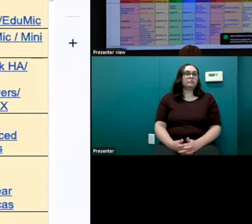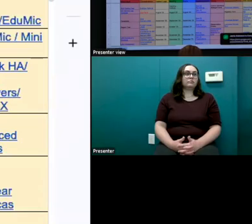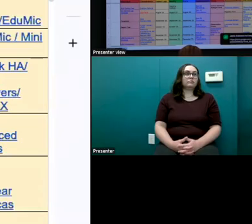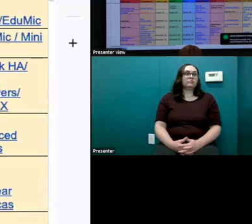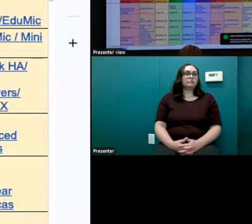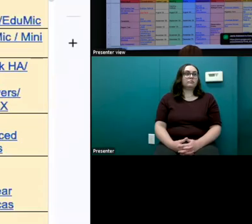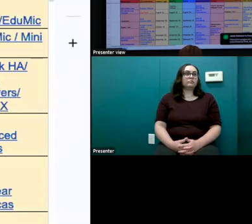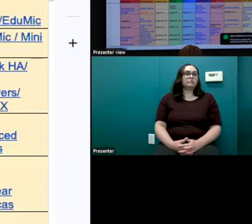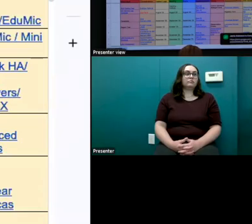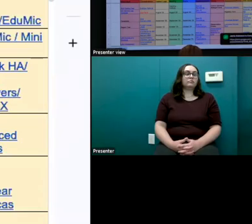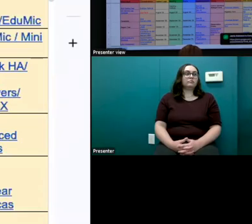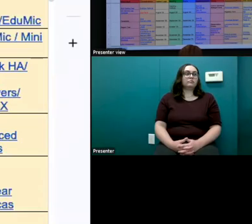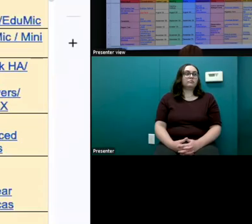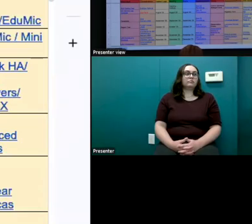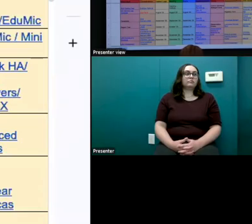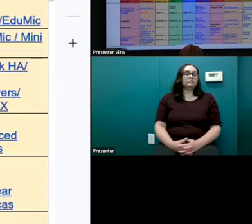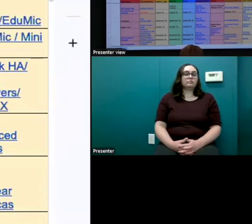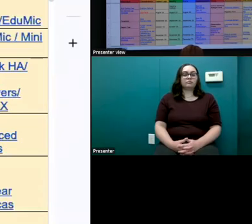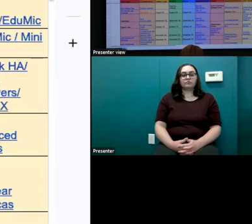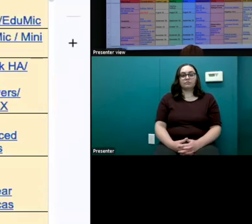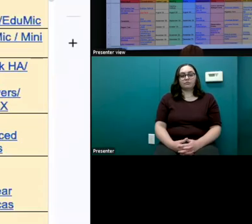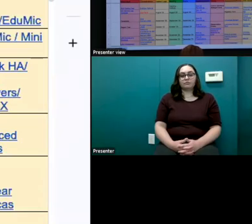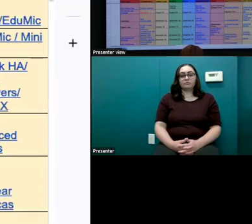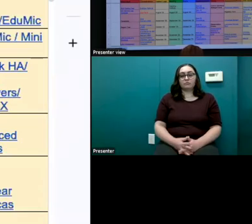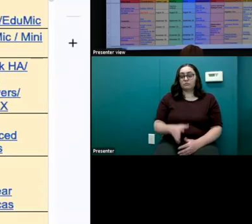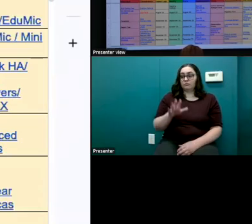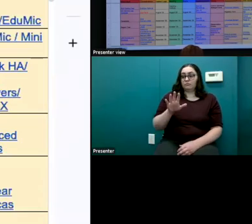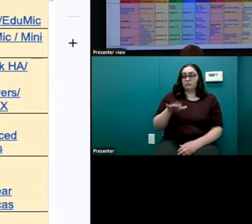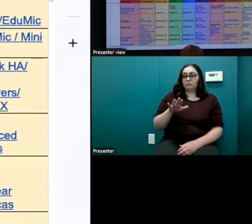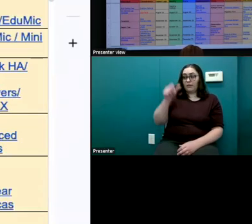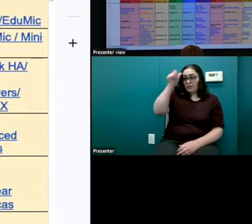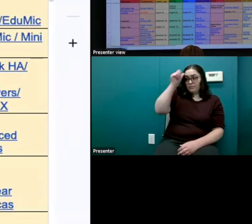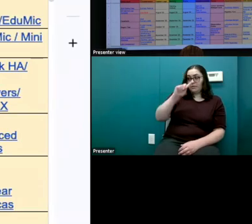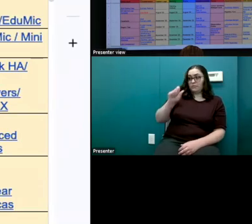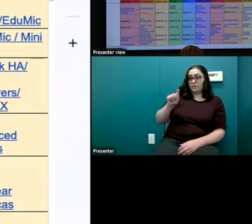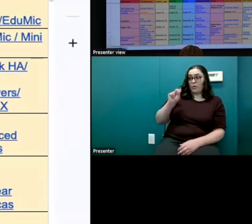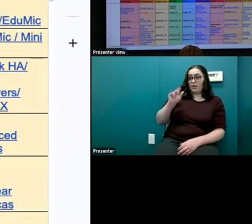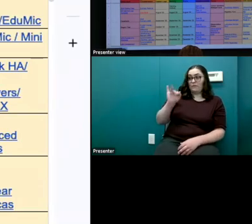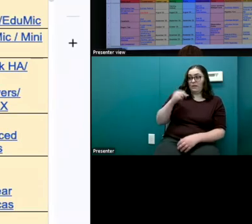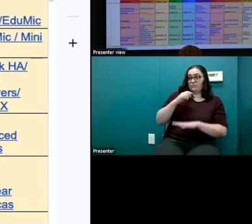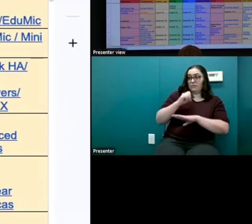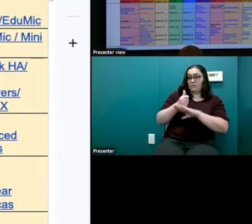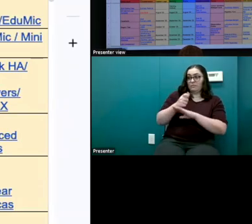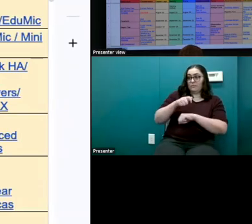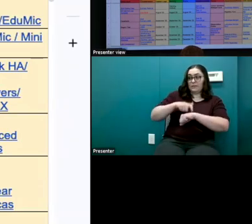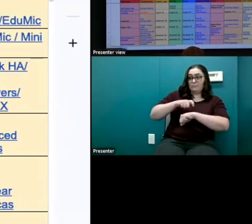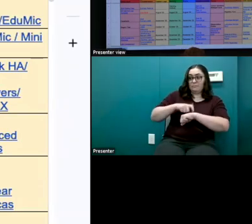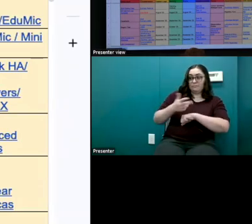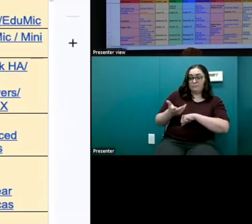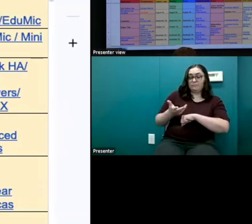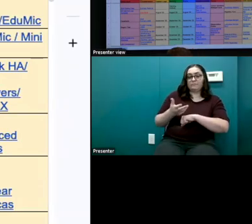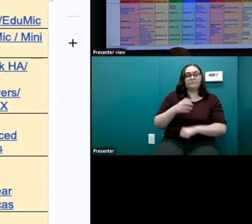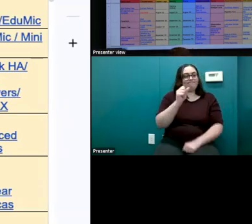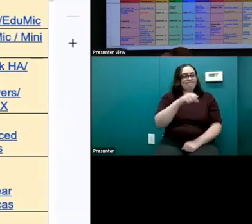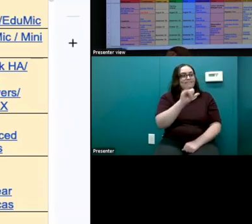Email it to me too. Jamie, you're good if I set the timer? Oh. Yeah, that's great. 9 minutes. Yeah, I have it.